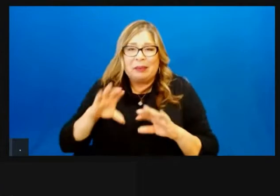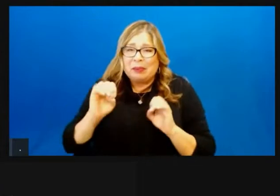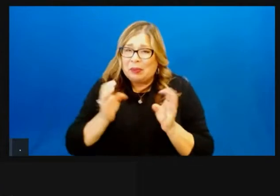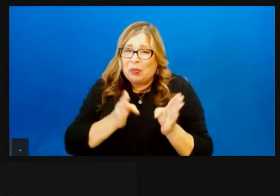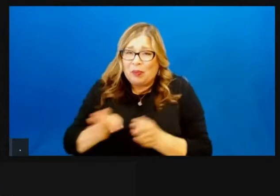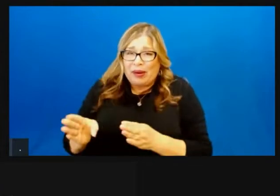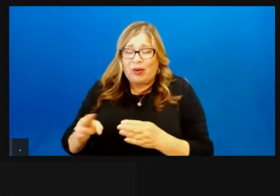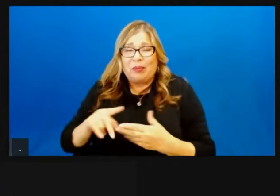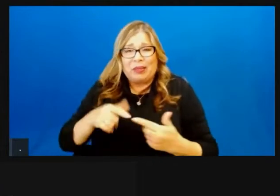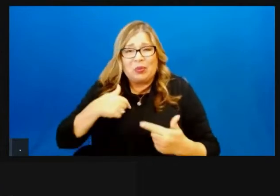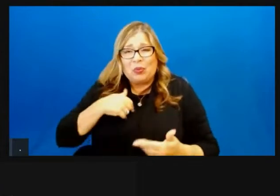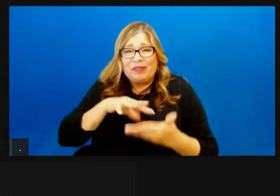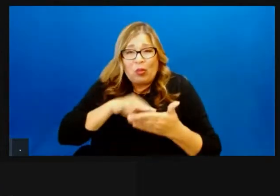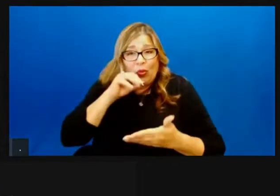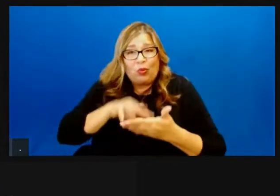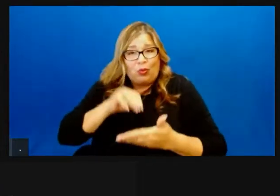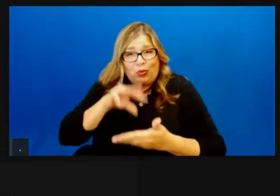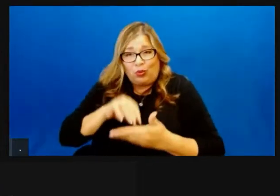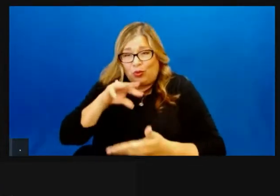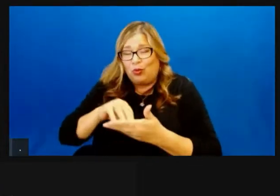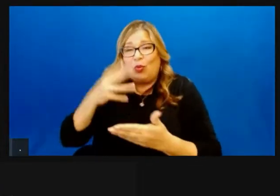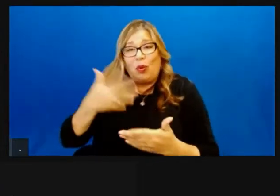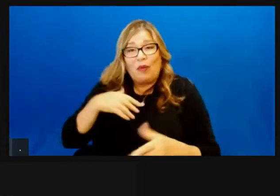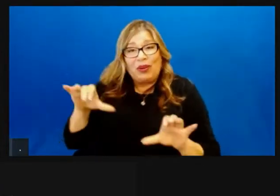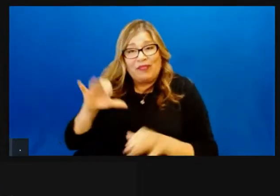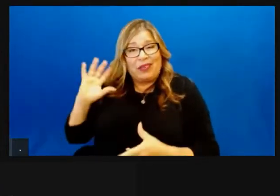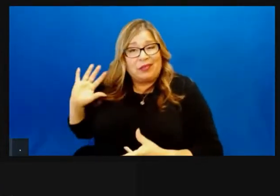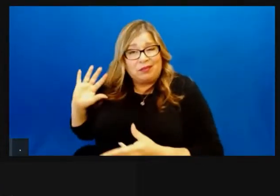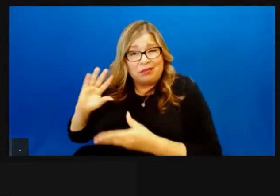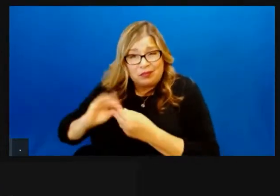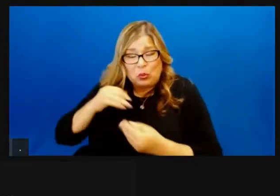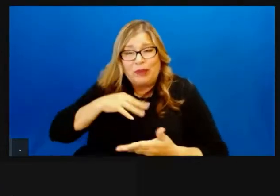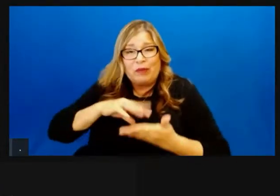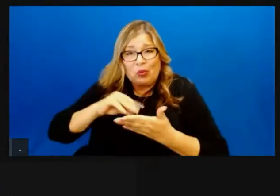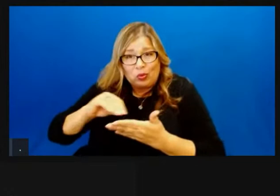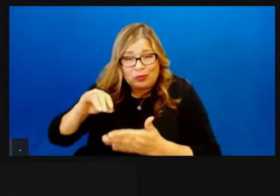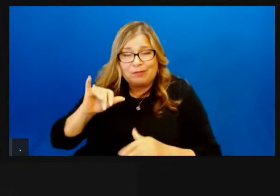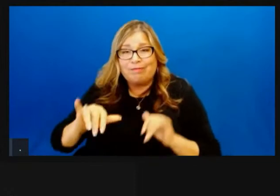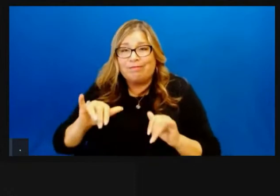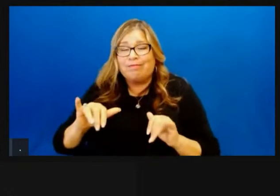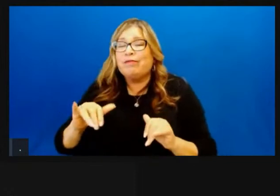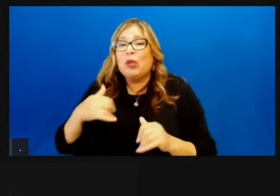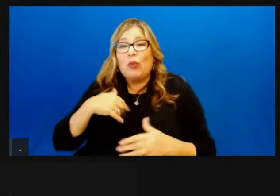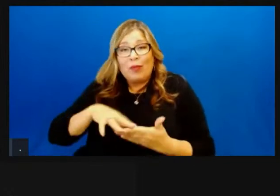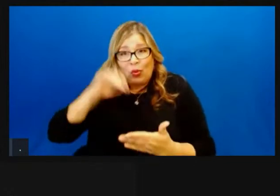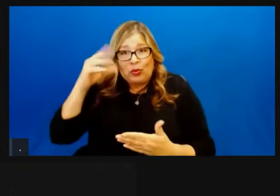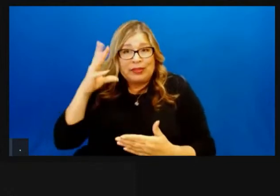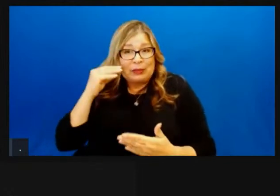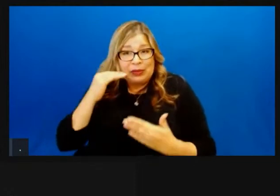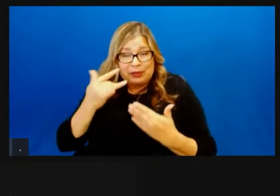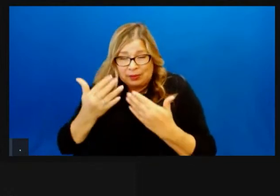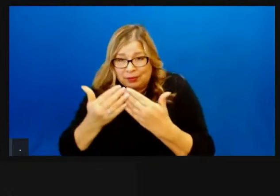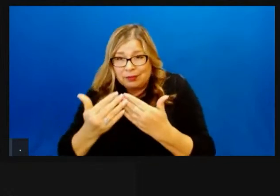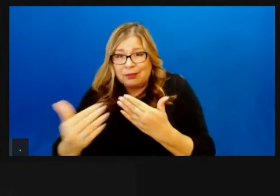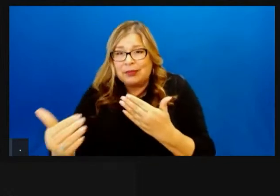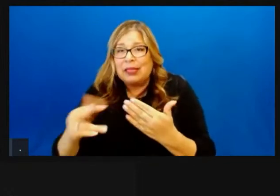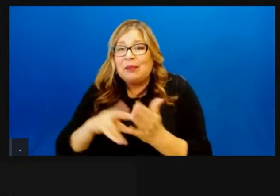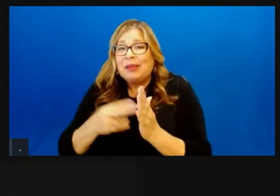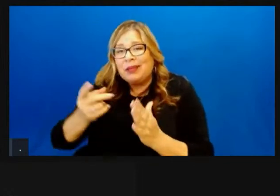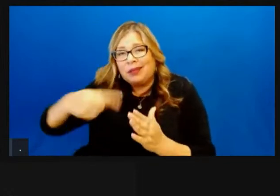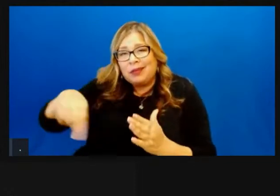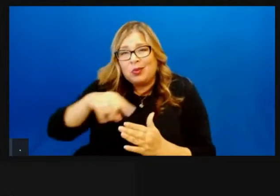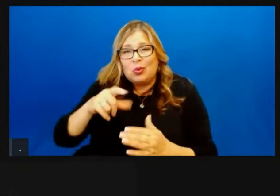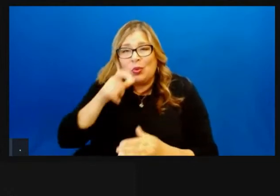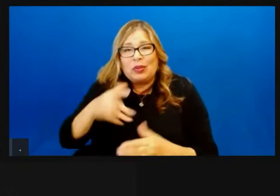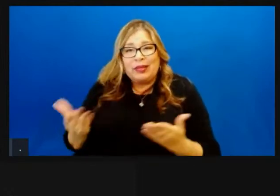from our experiences to date, and making sure Californians can feel confident in the tools that we're putting together.